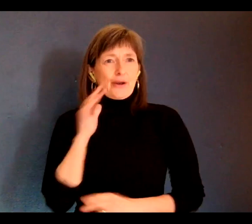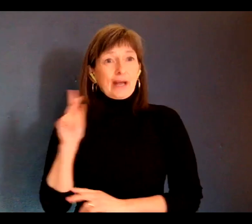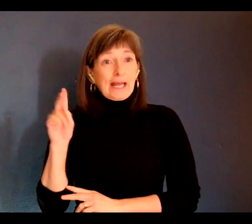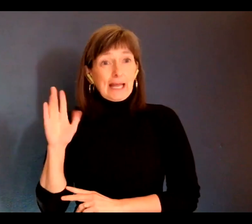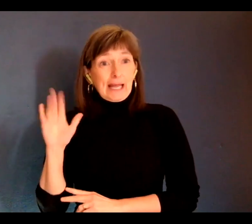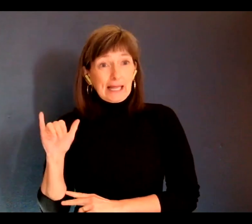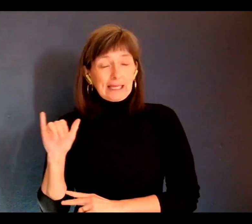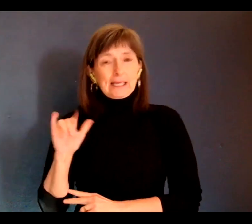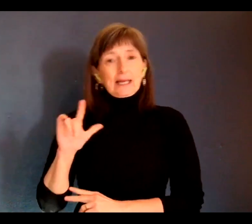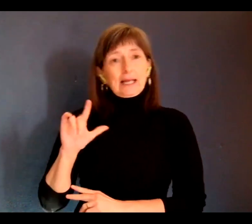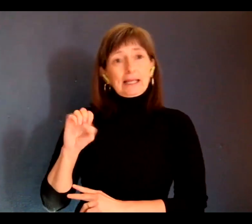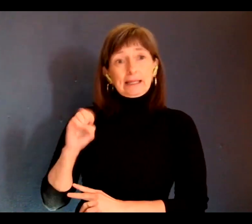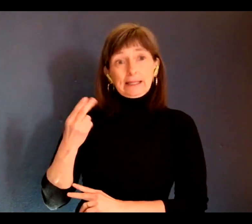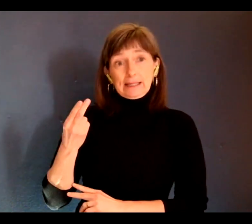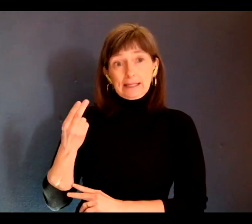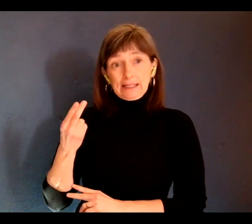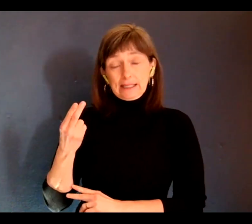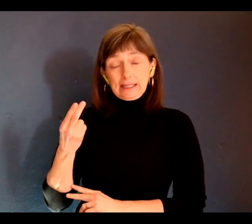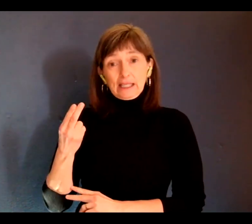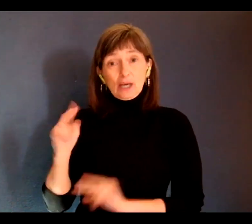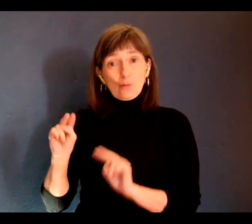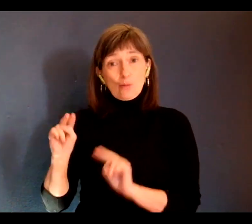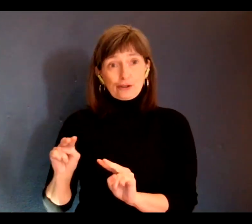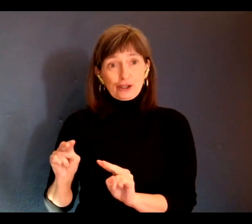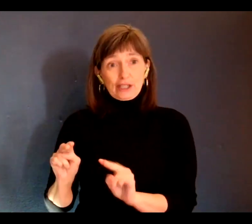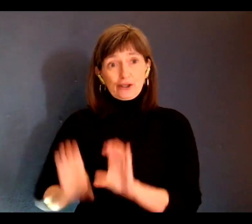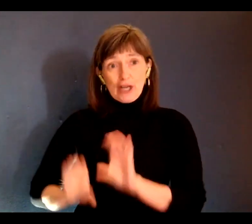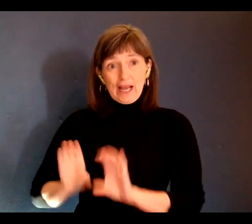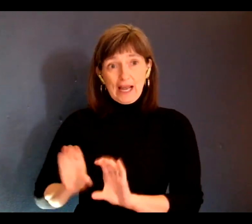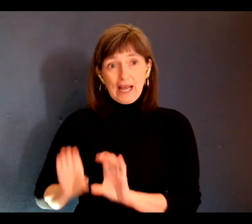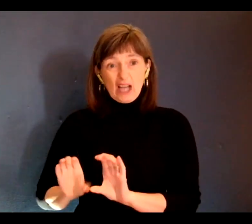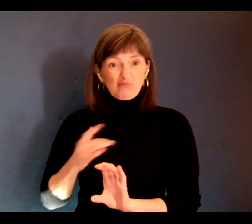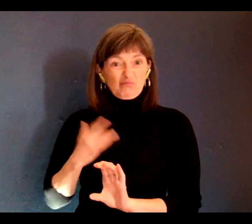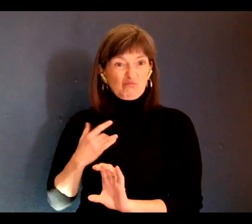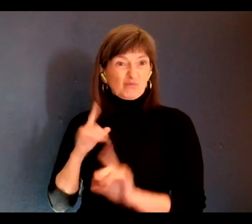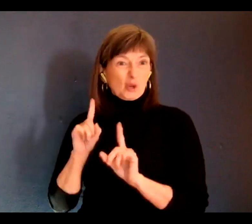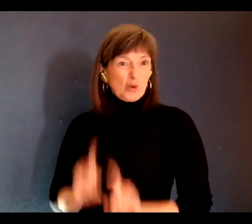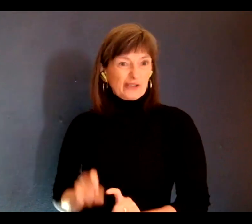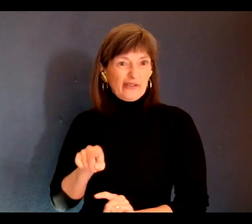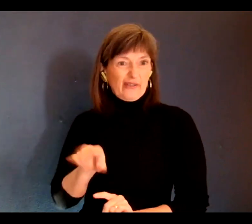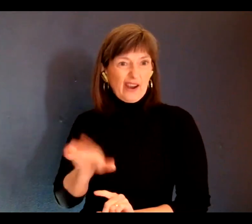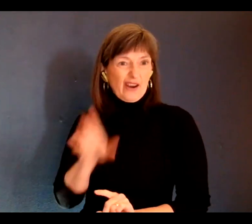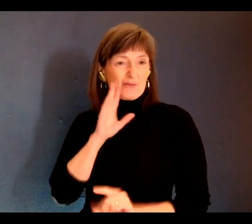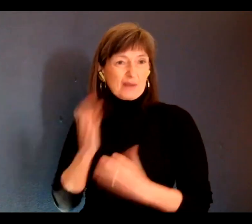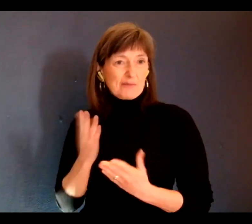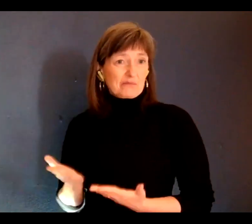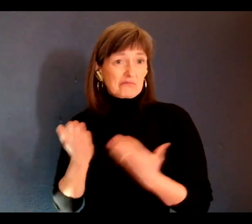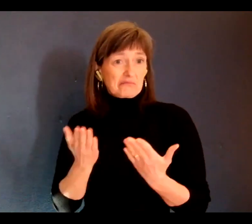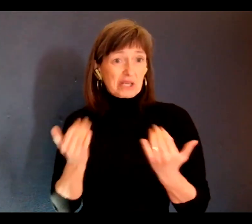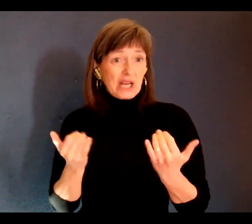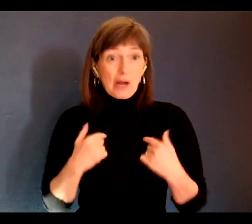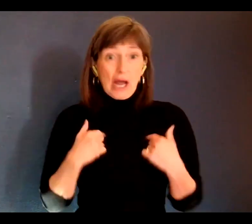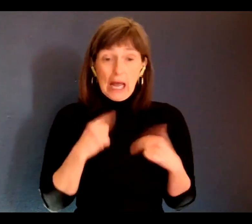been monitoring the chat. So I would say there are probably some questions in there. And I cannot see